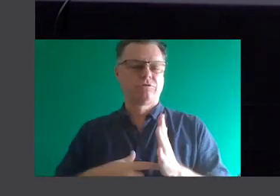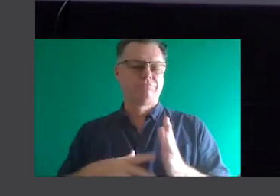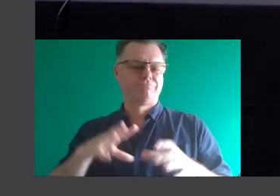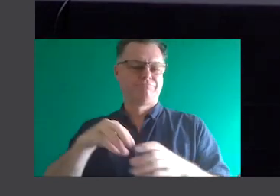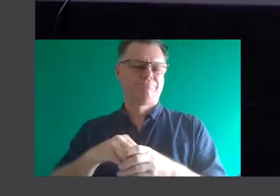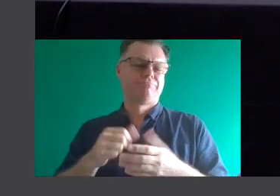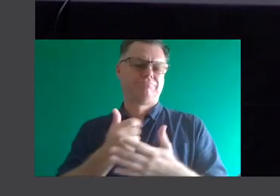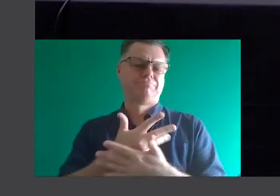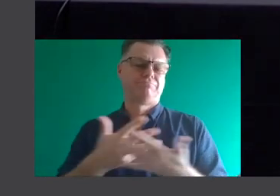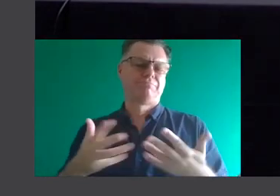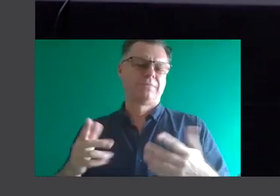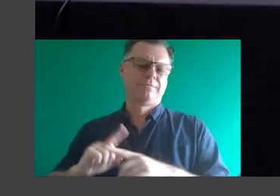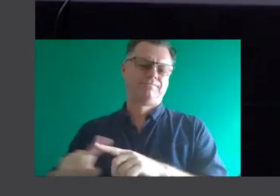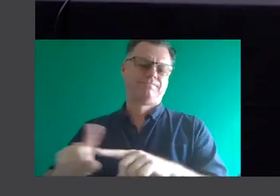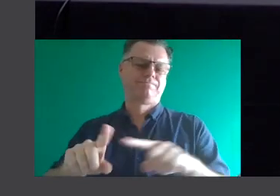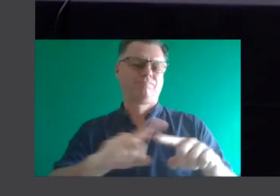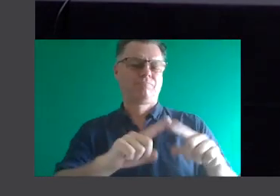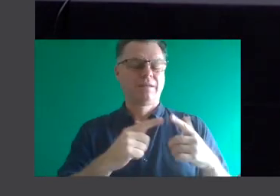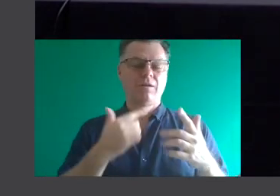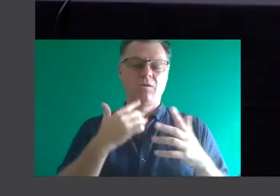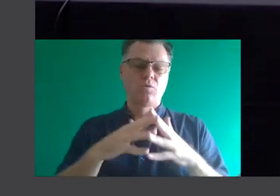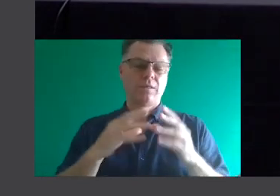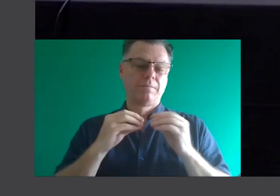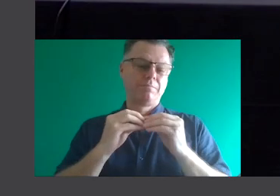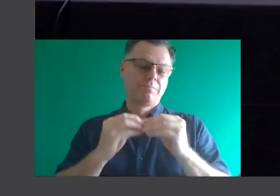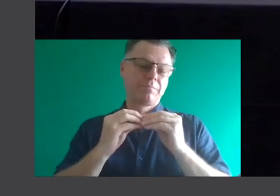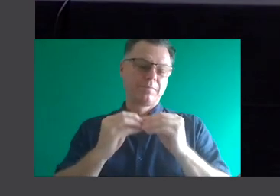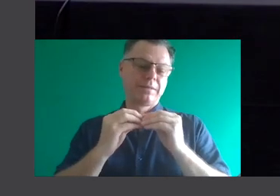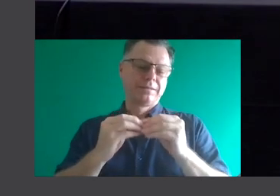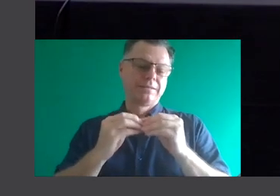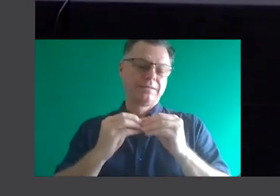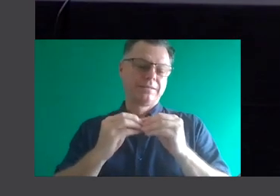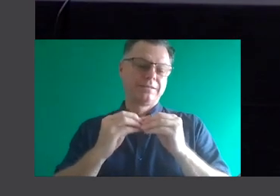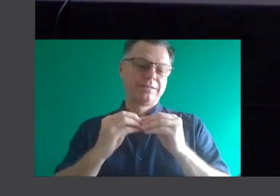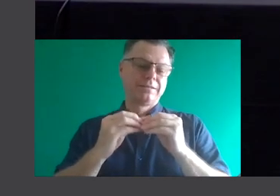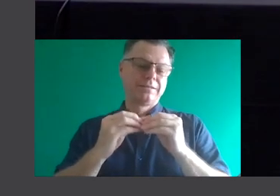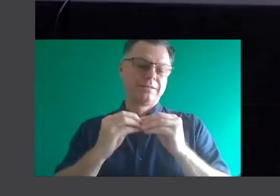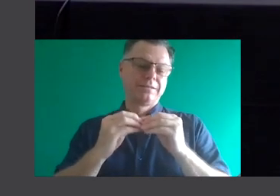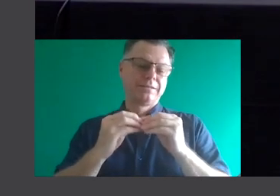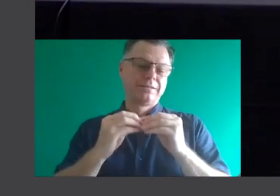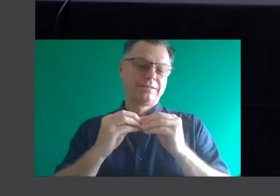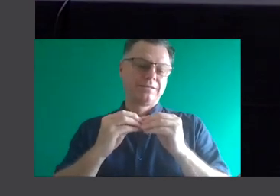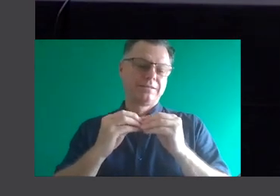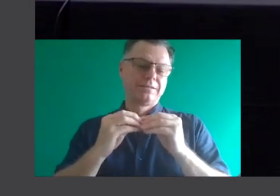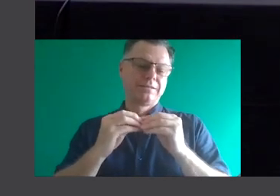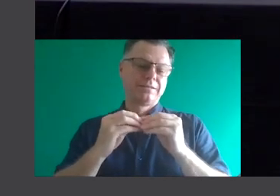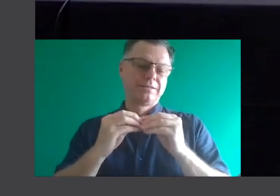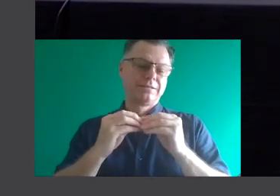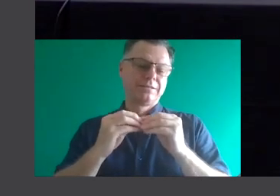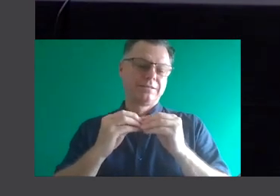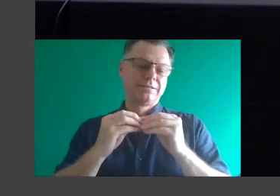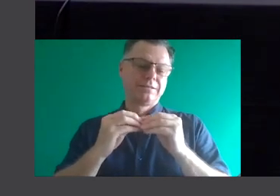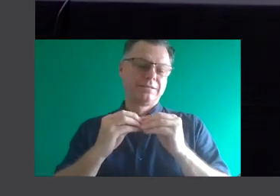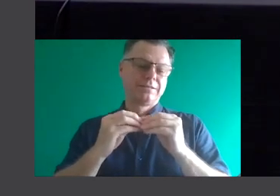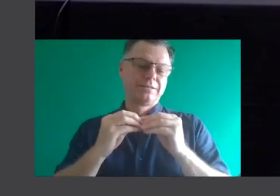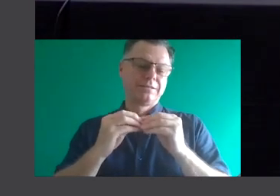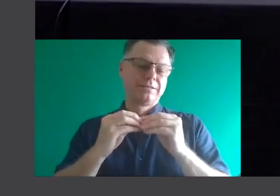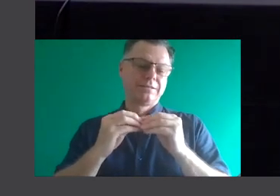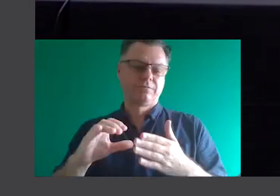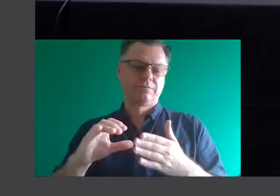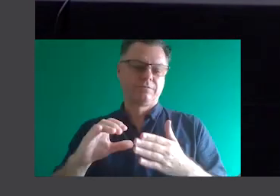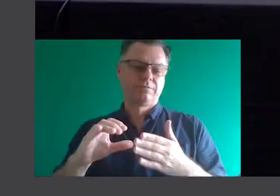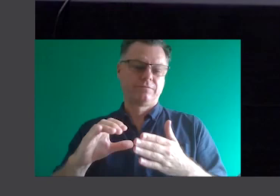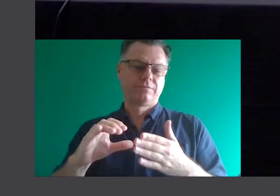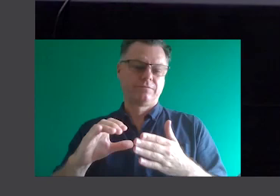major infrastructure projects make up a complex sector that receives billions of taxpayer dollars each year.